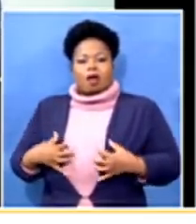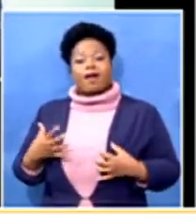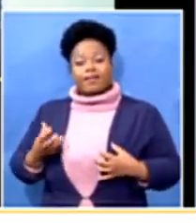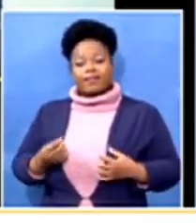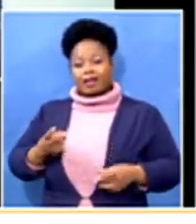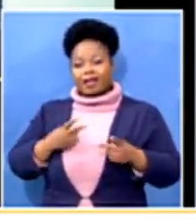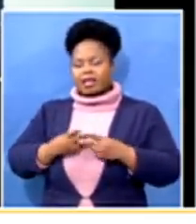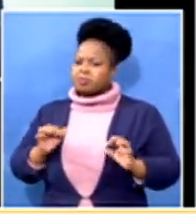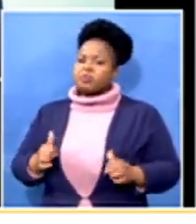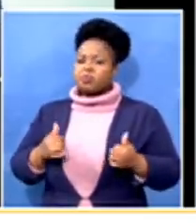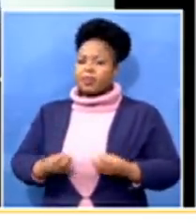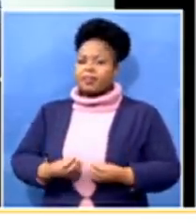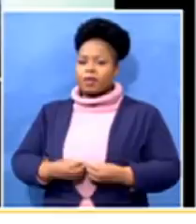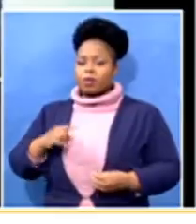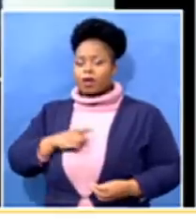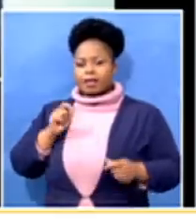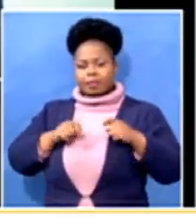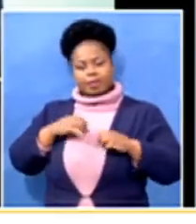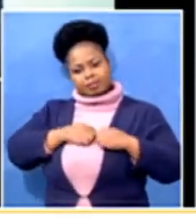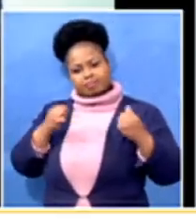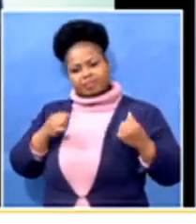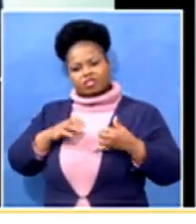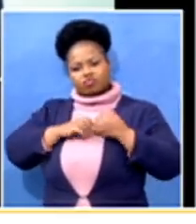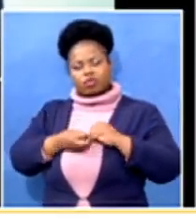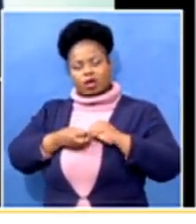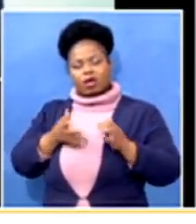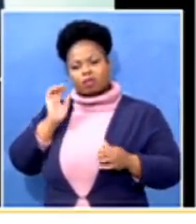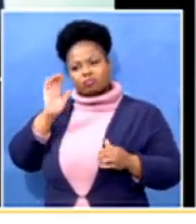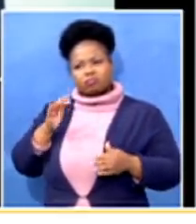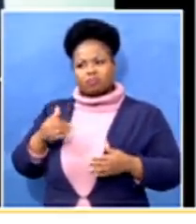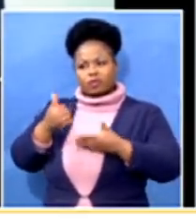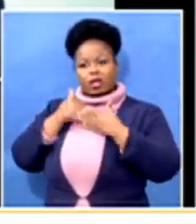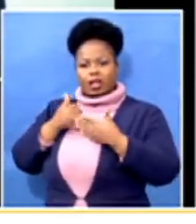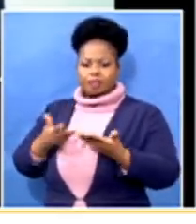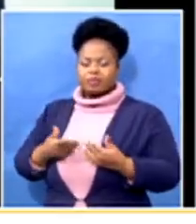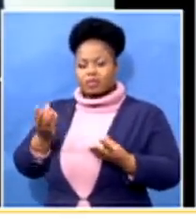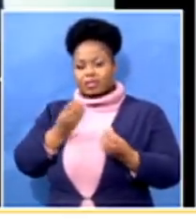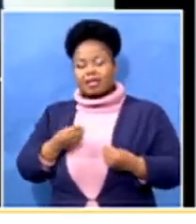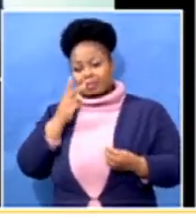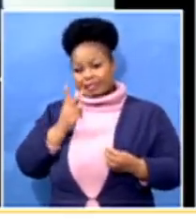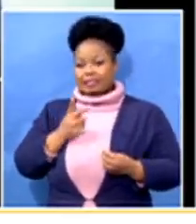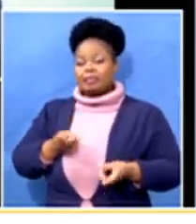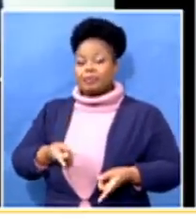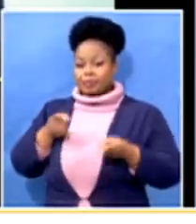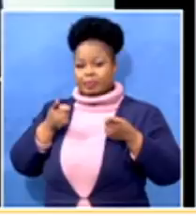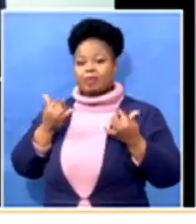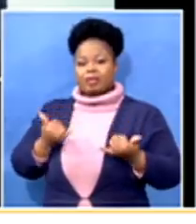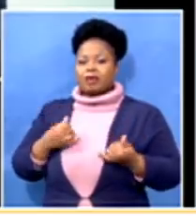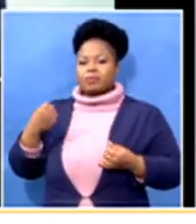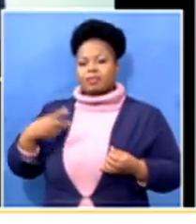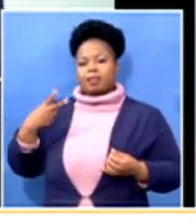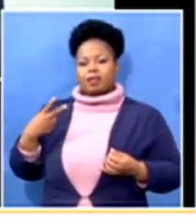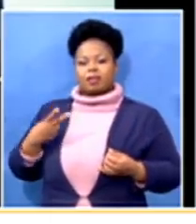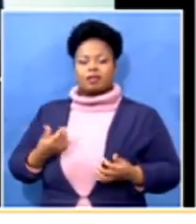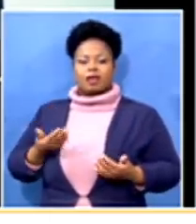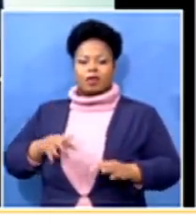is really great that people are reaching out and they are calling us. So while these numbers look quite scary and that they've doubled and they're